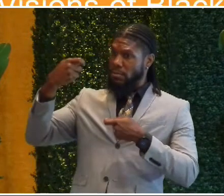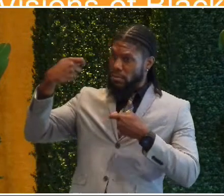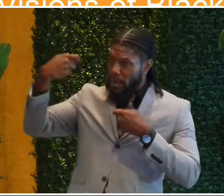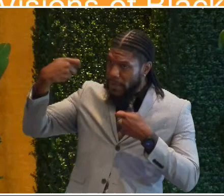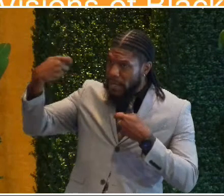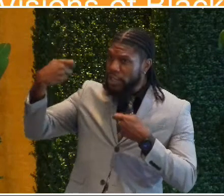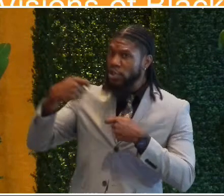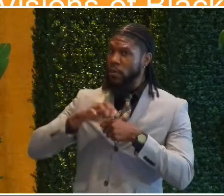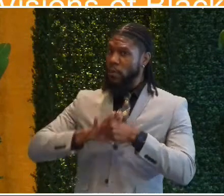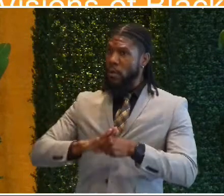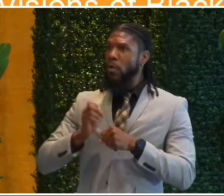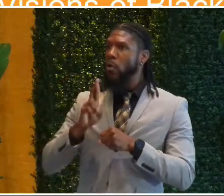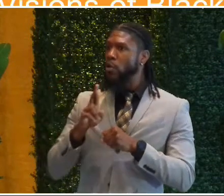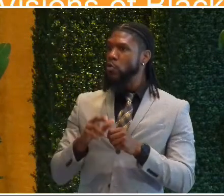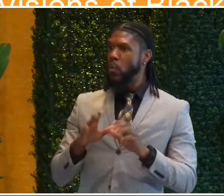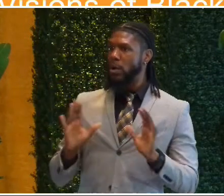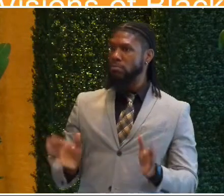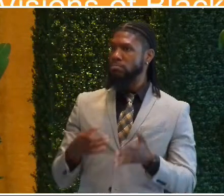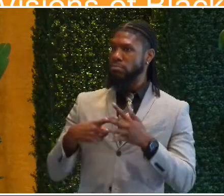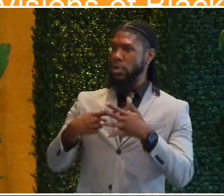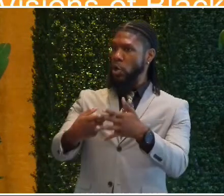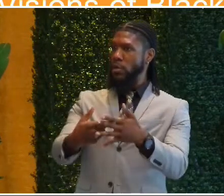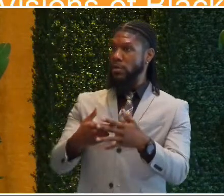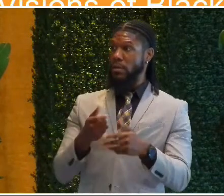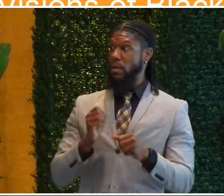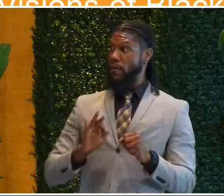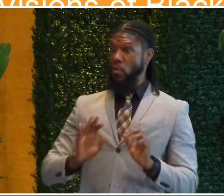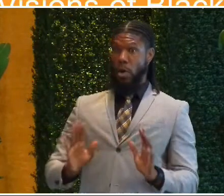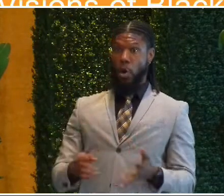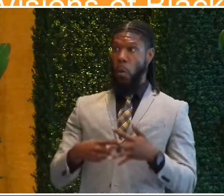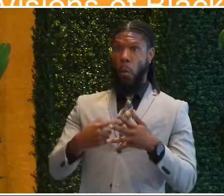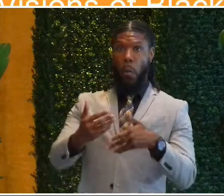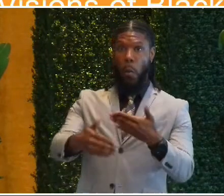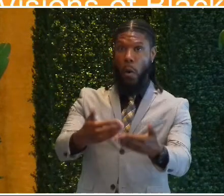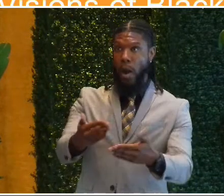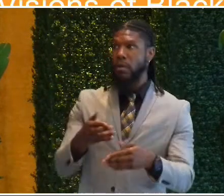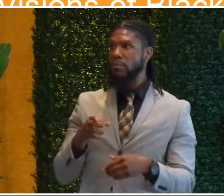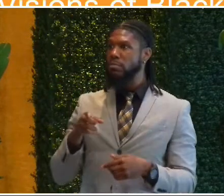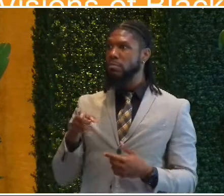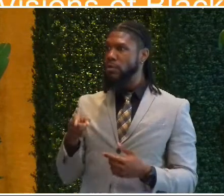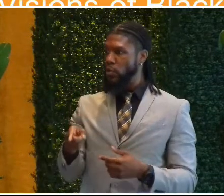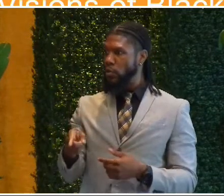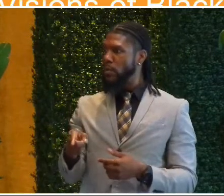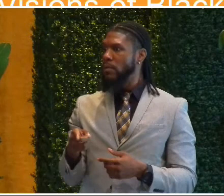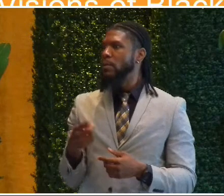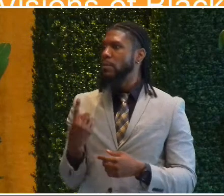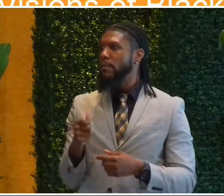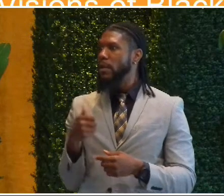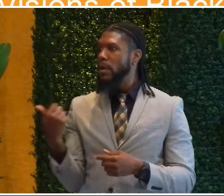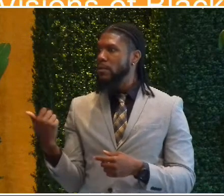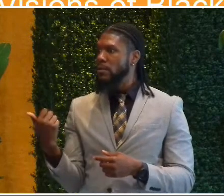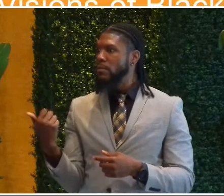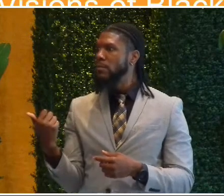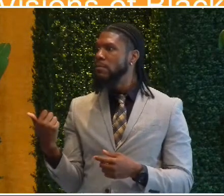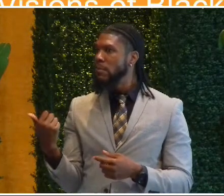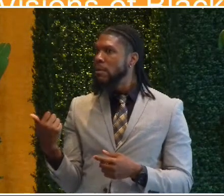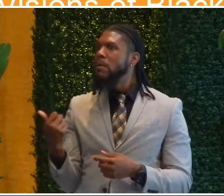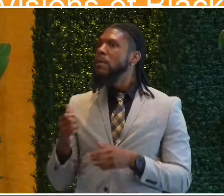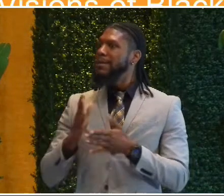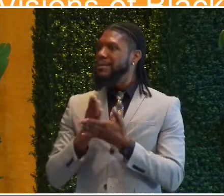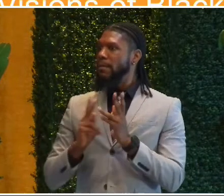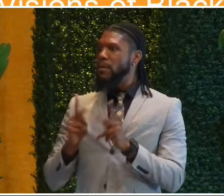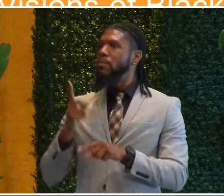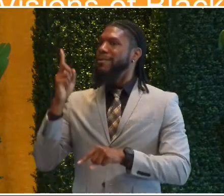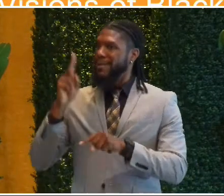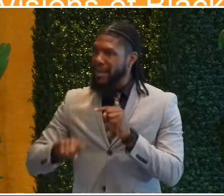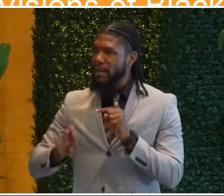you enact it, you aren't feminist. Just like I say this all the time, prison cannot be feminist for that reason.